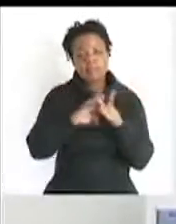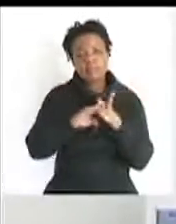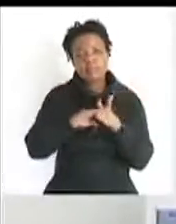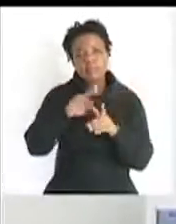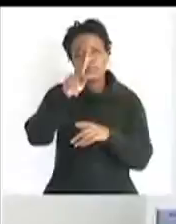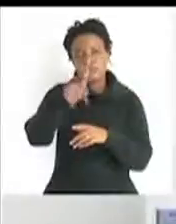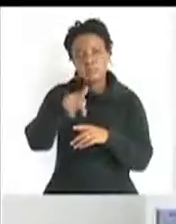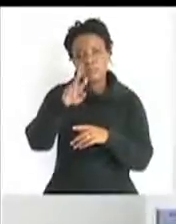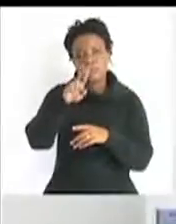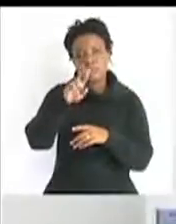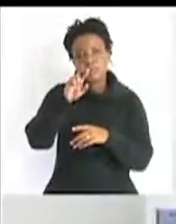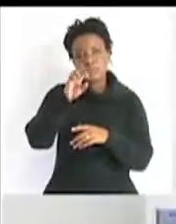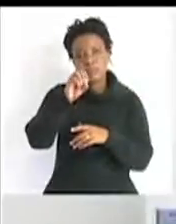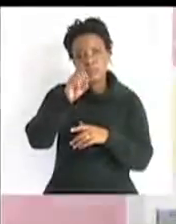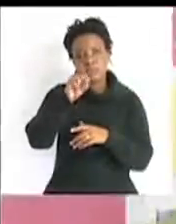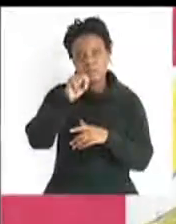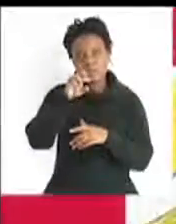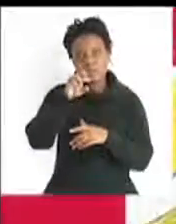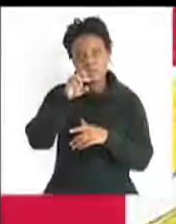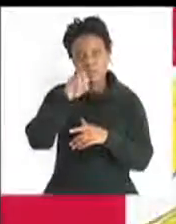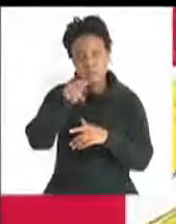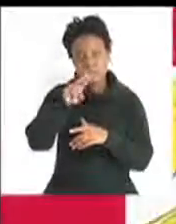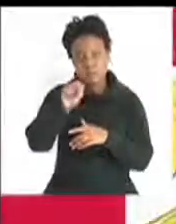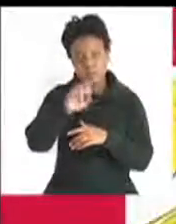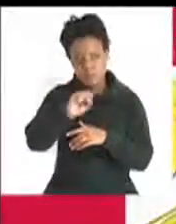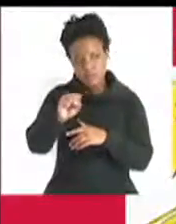be about pronouns.